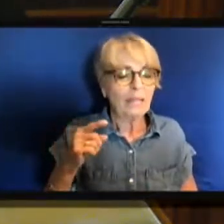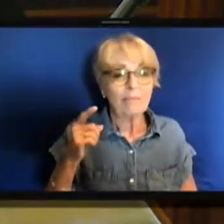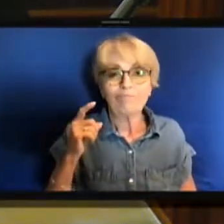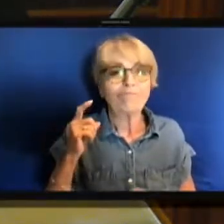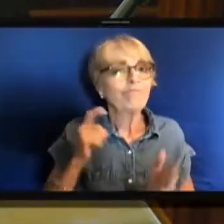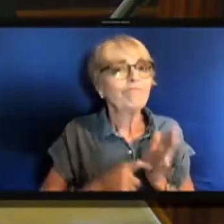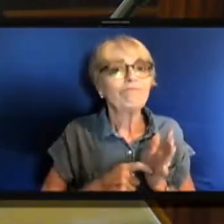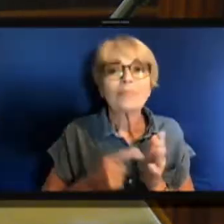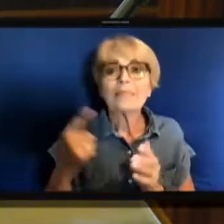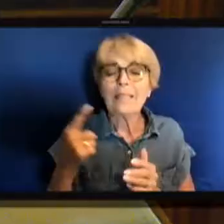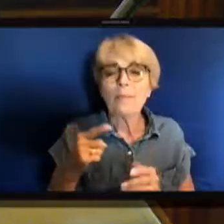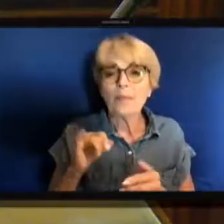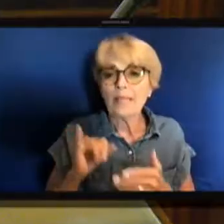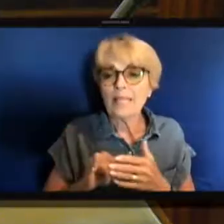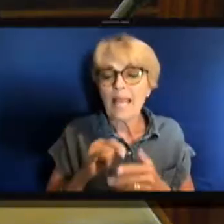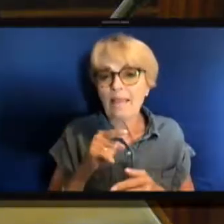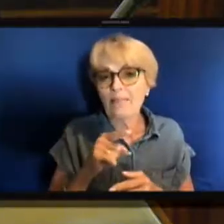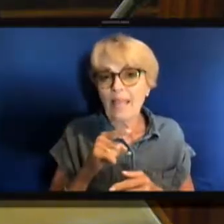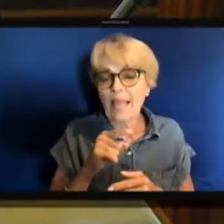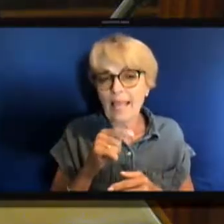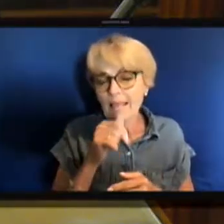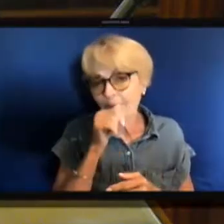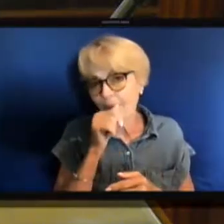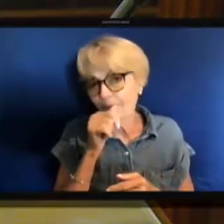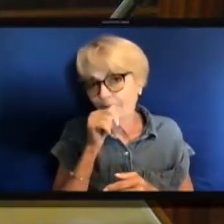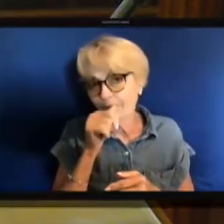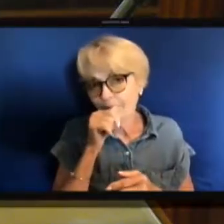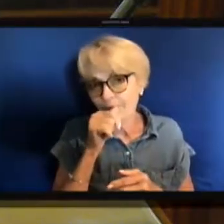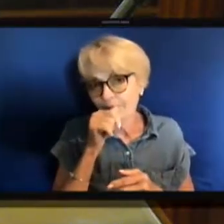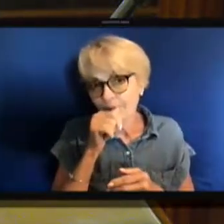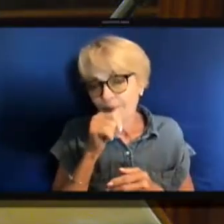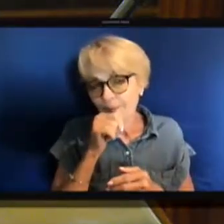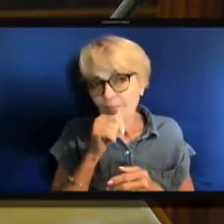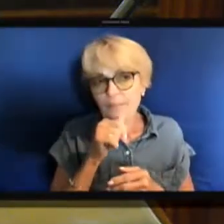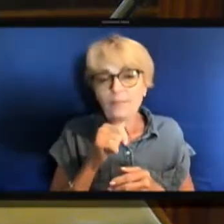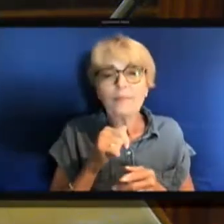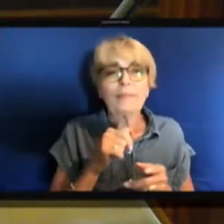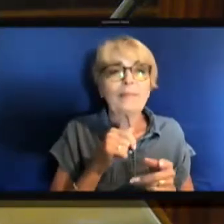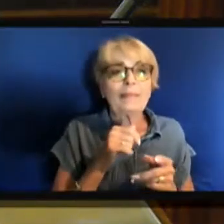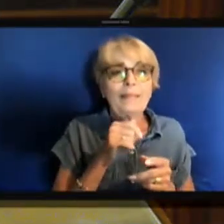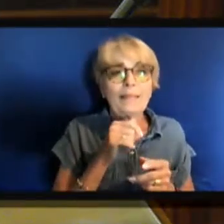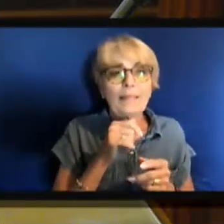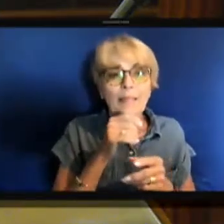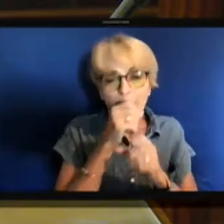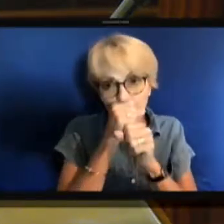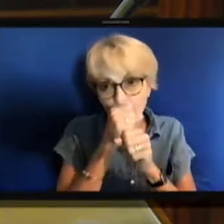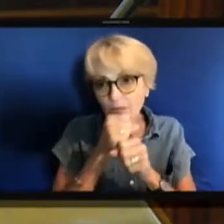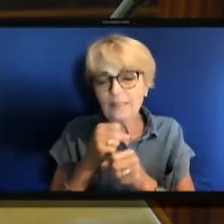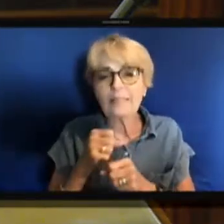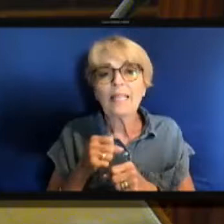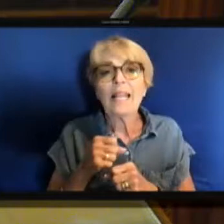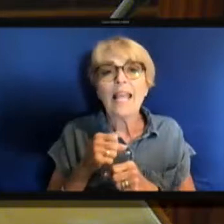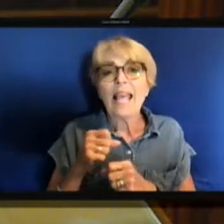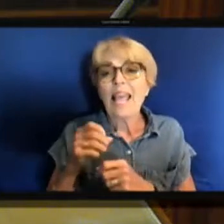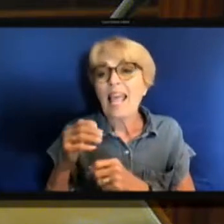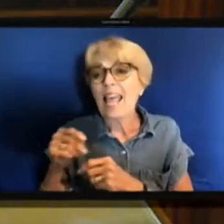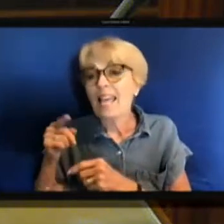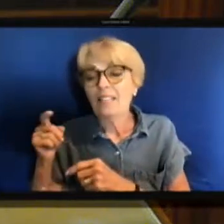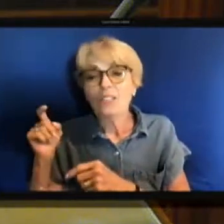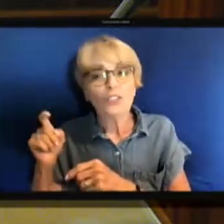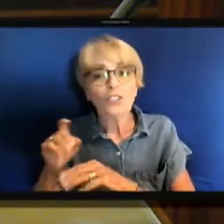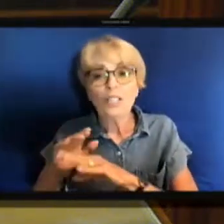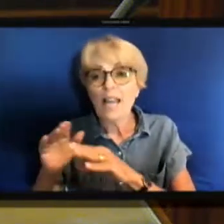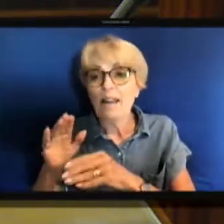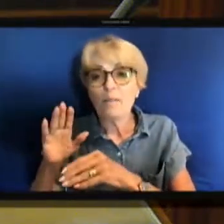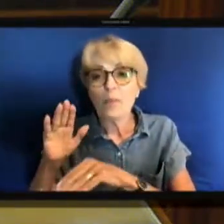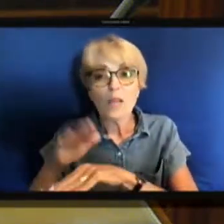not disclose or that they maybe shouldn't have been on that committee, that was something that would, you know, either go to OMI or the ethics hearing board or